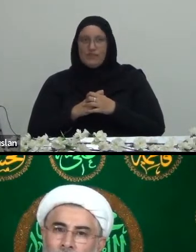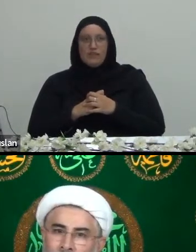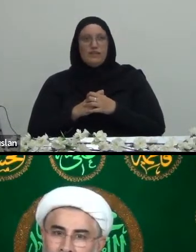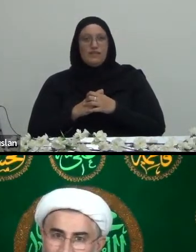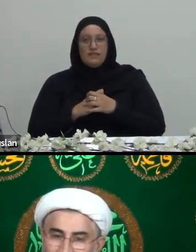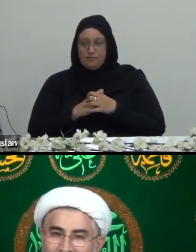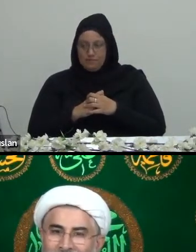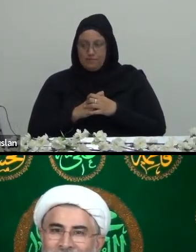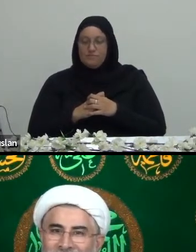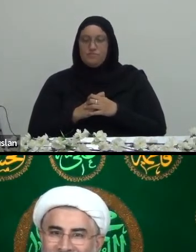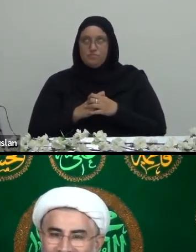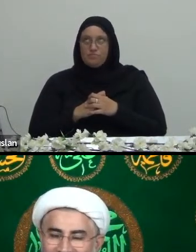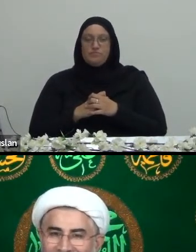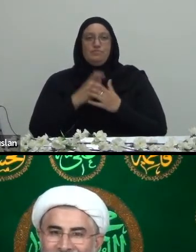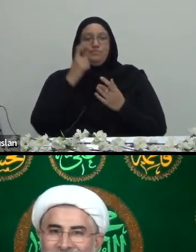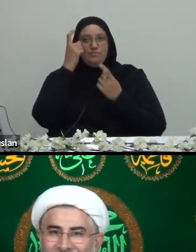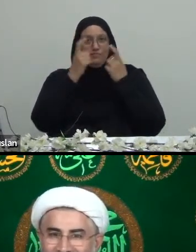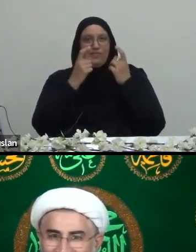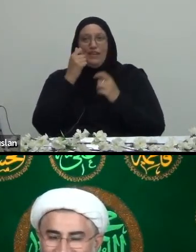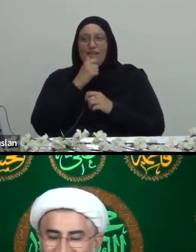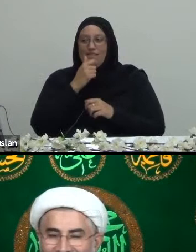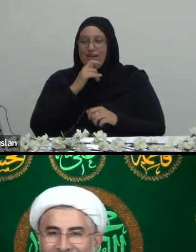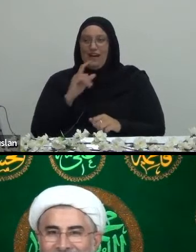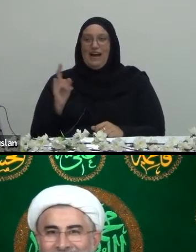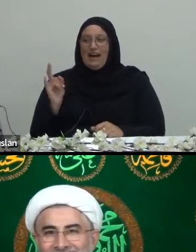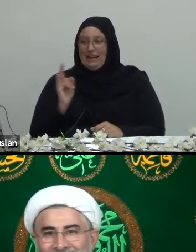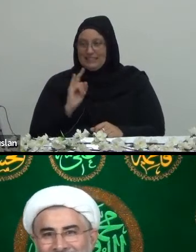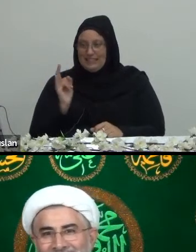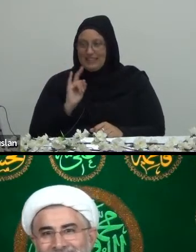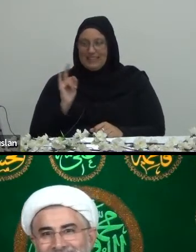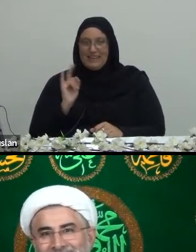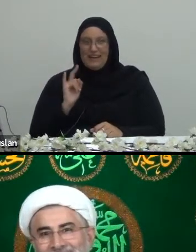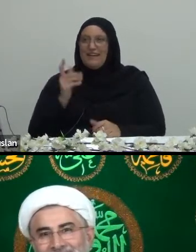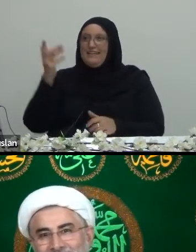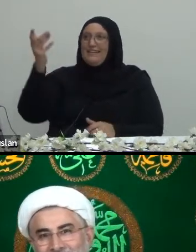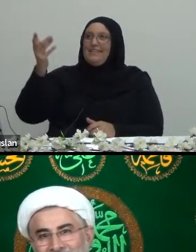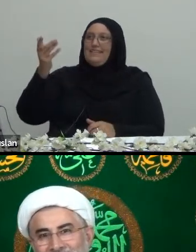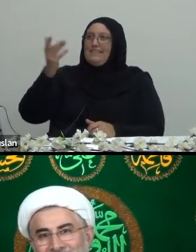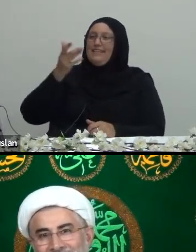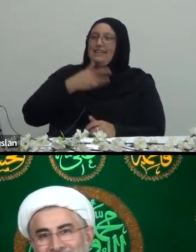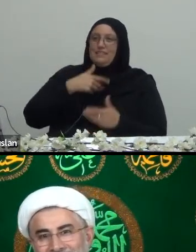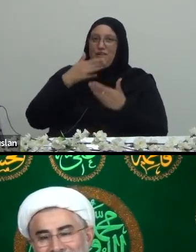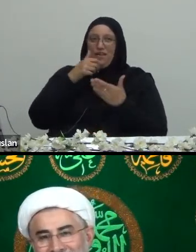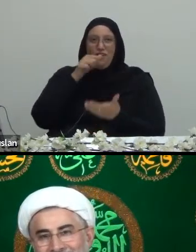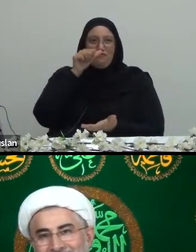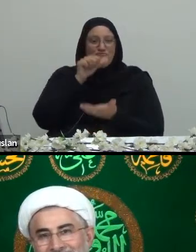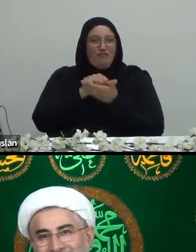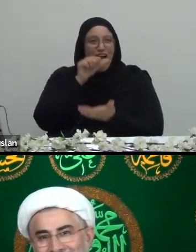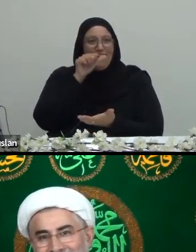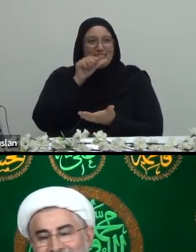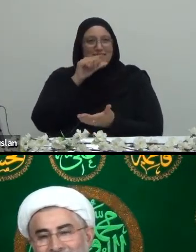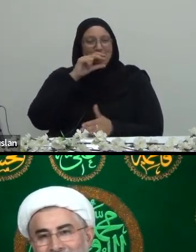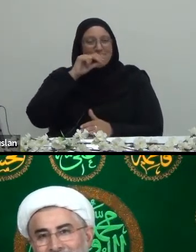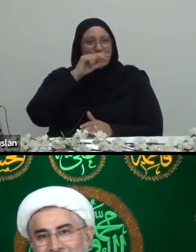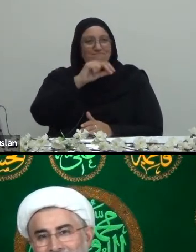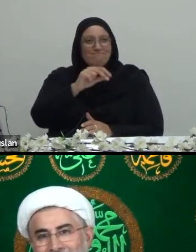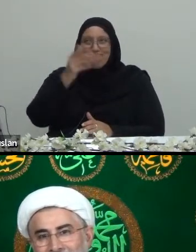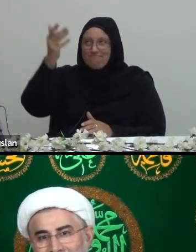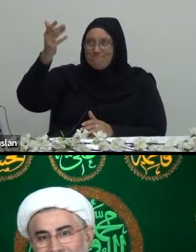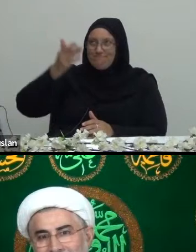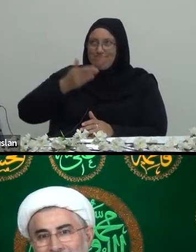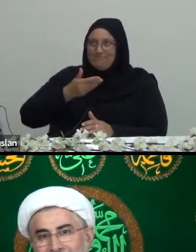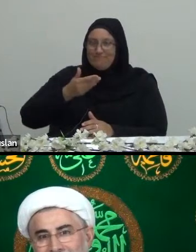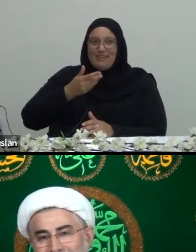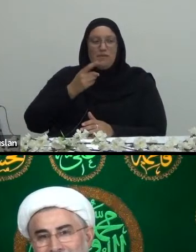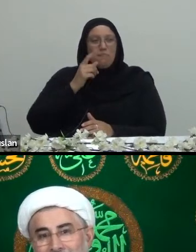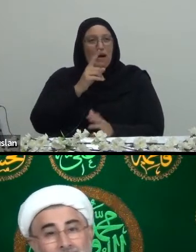narrated correctly down the chain, and you're saying that we can do that with a will. I can't imagine the kind of problems we'd have if that was the standard that we applied